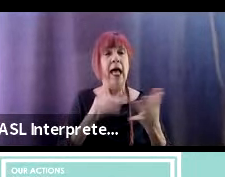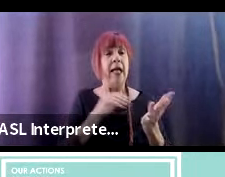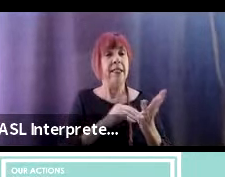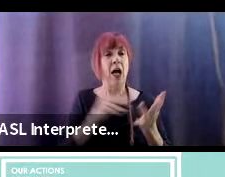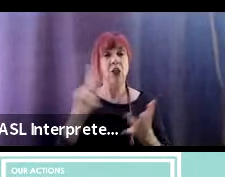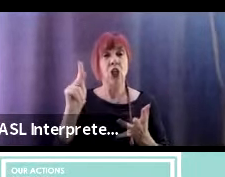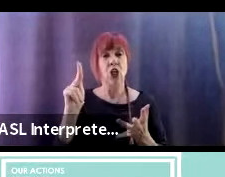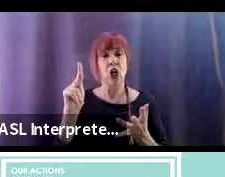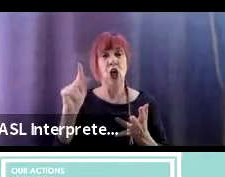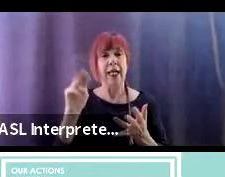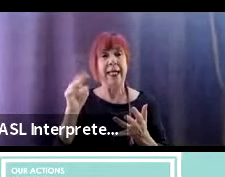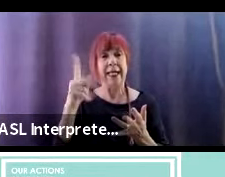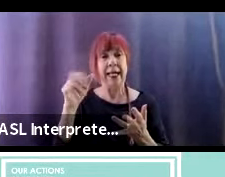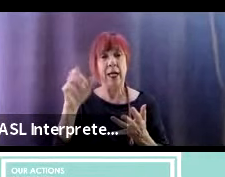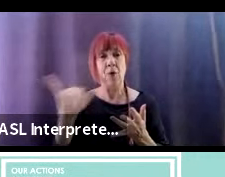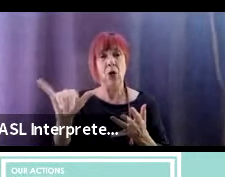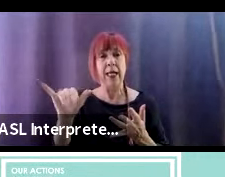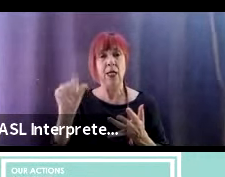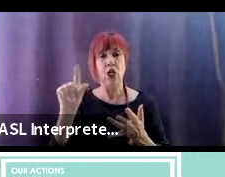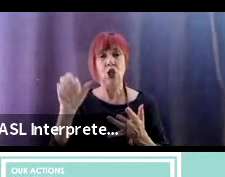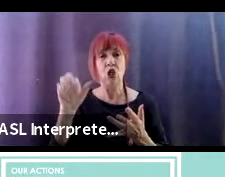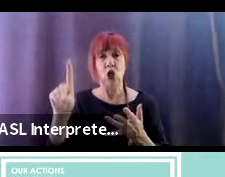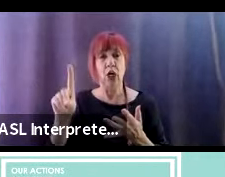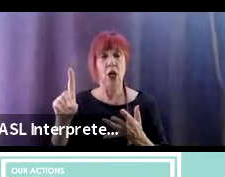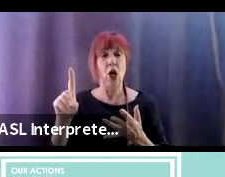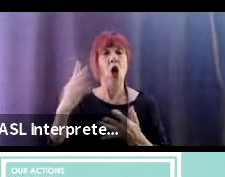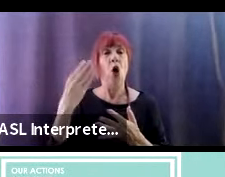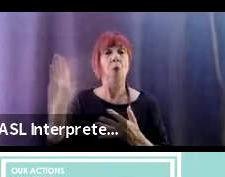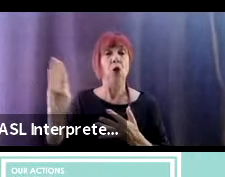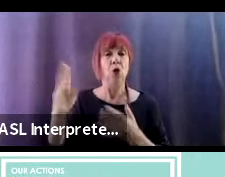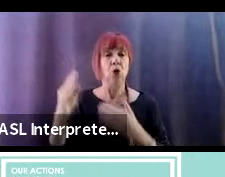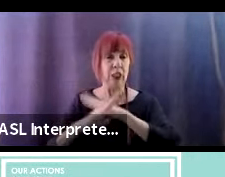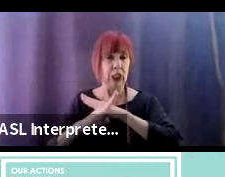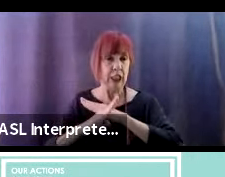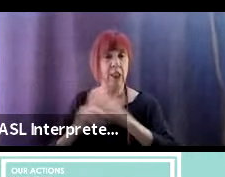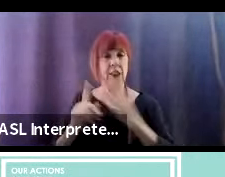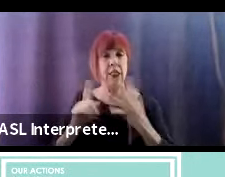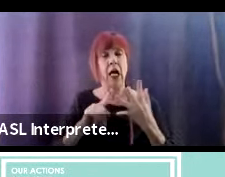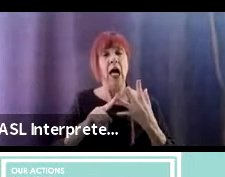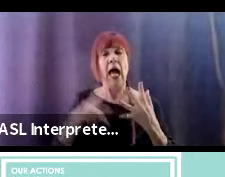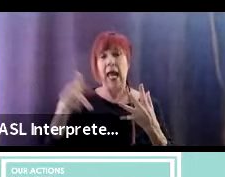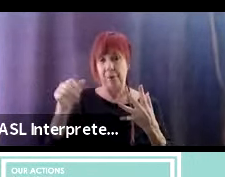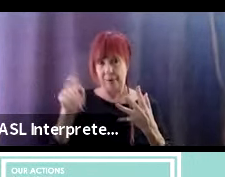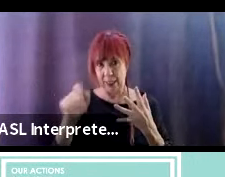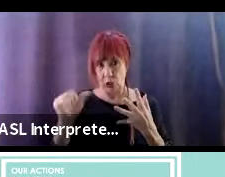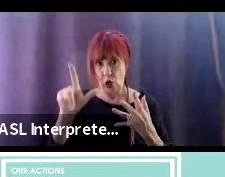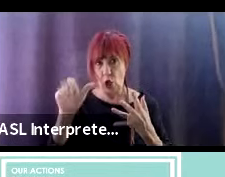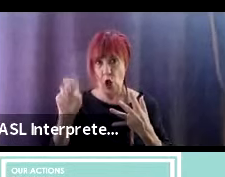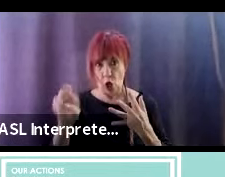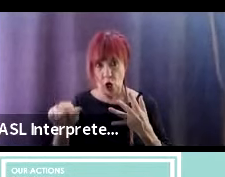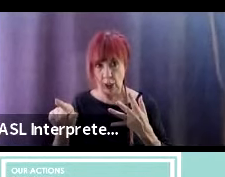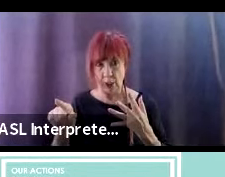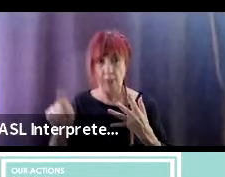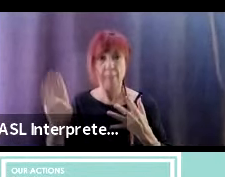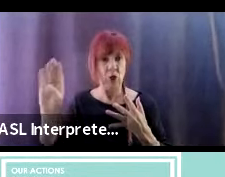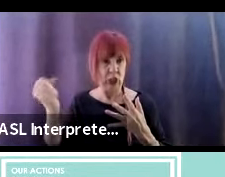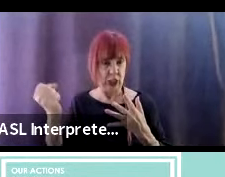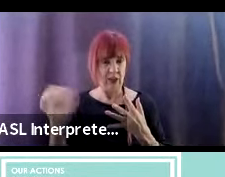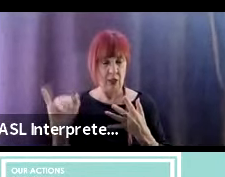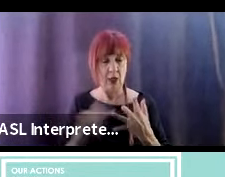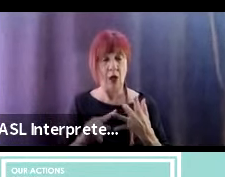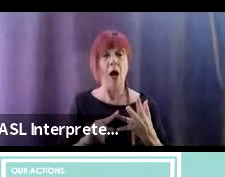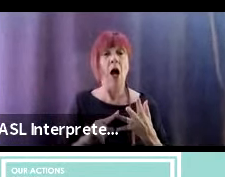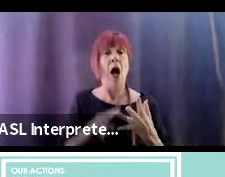Kimberly Good with Blue Shield of California, as well as Peter Long at Blue Shield, about the